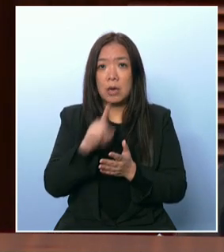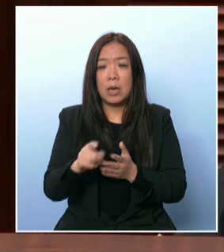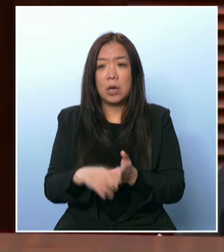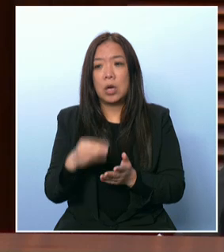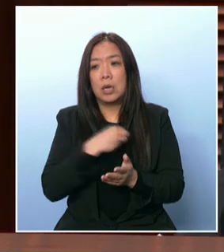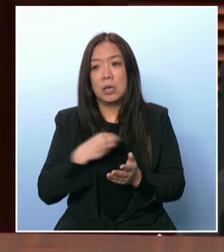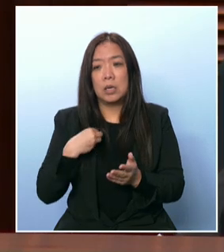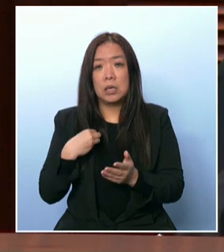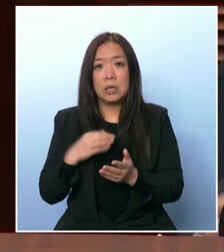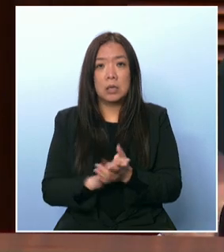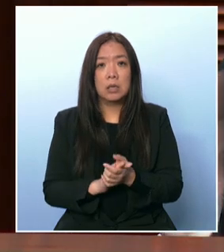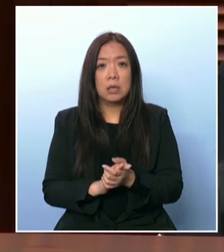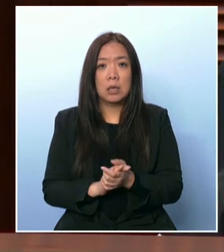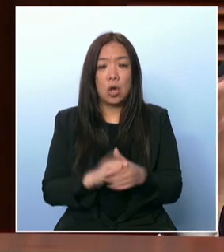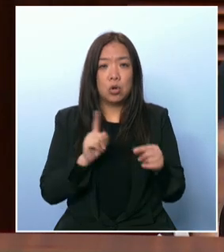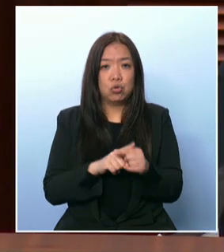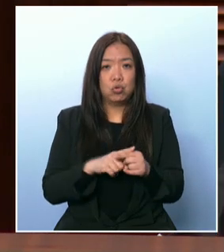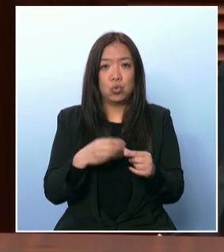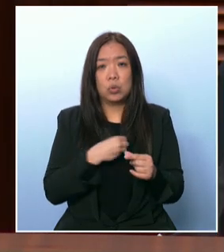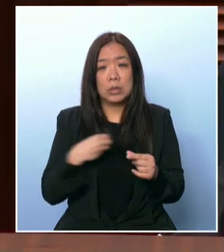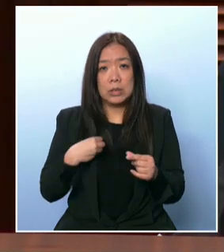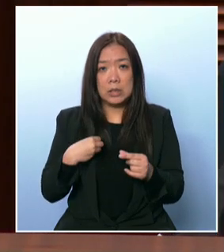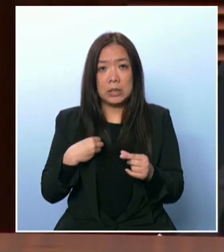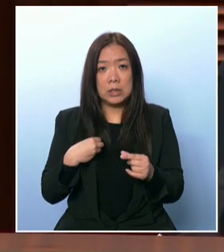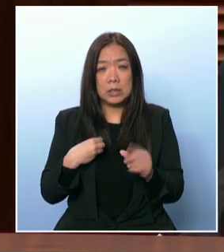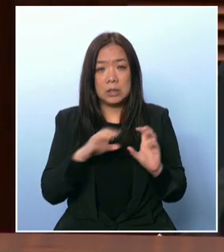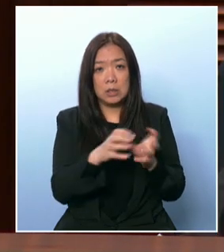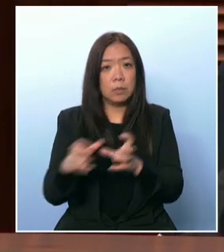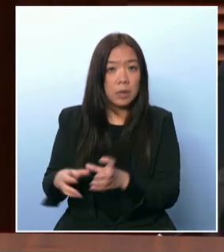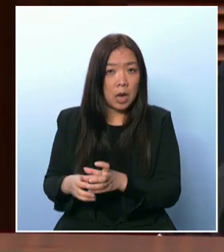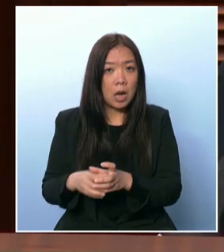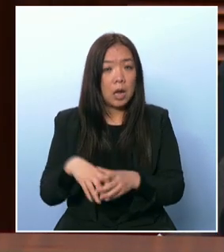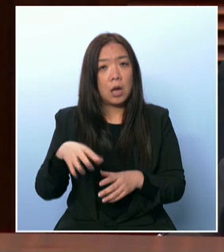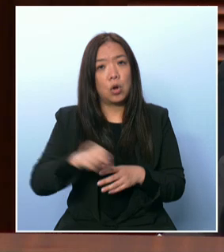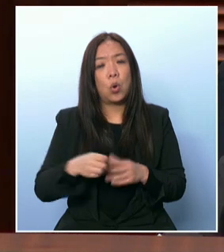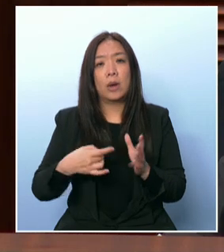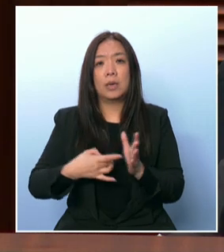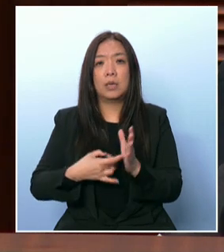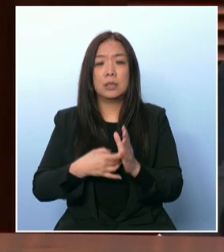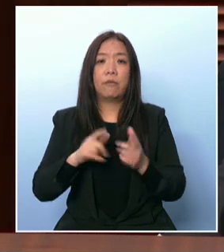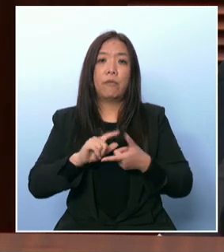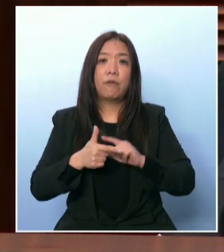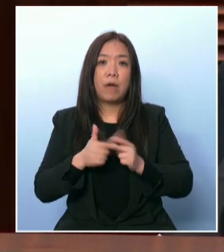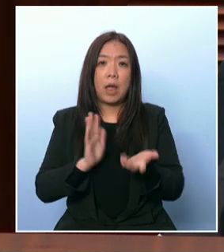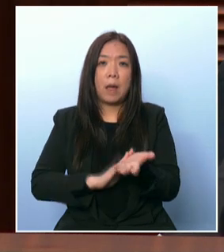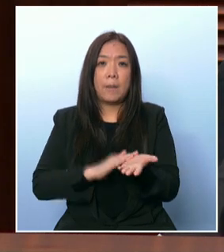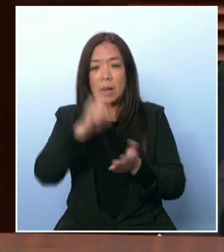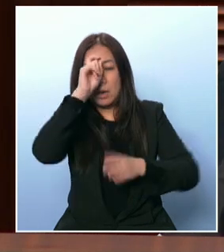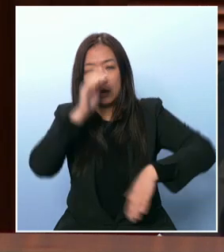And we have also established a dedicated program called the EC Connect.